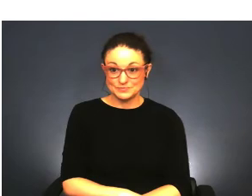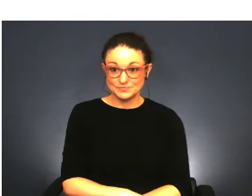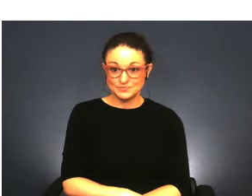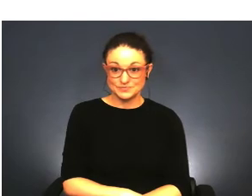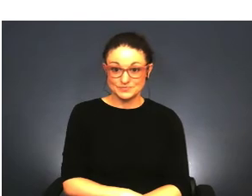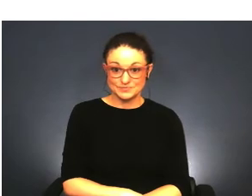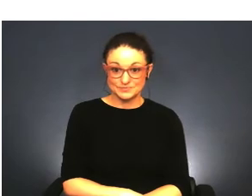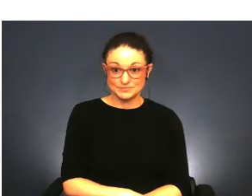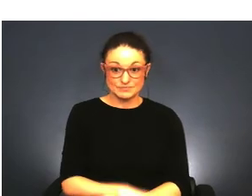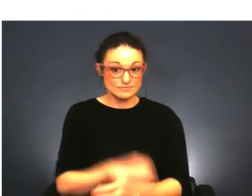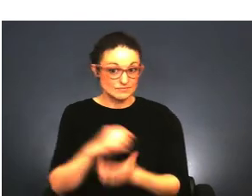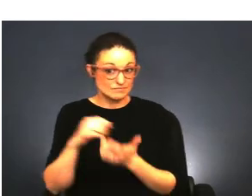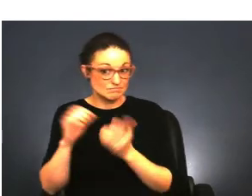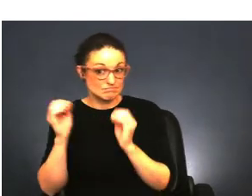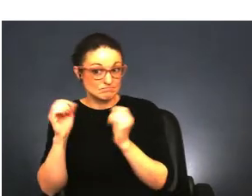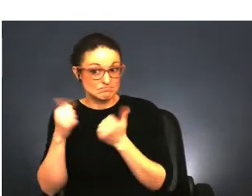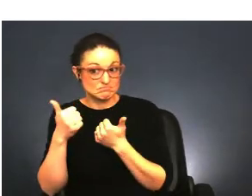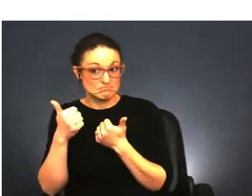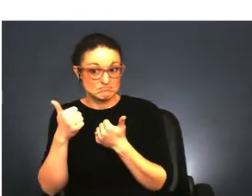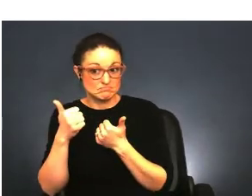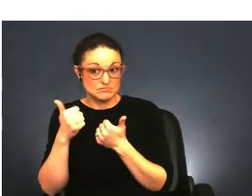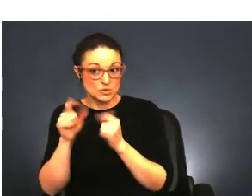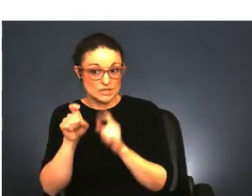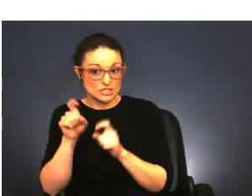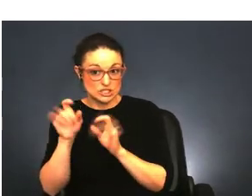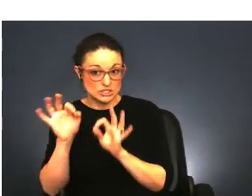No questions in the chat?